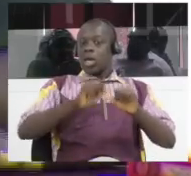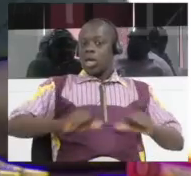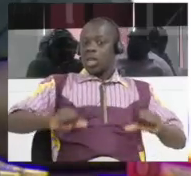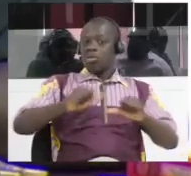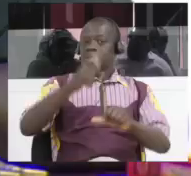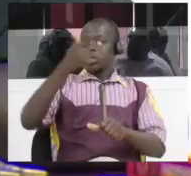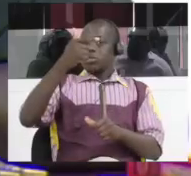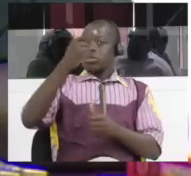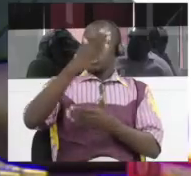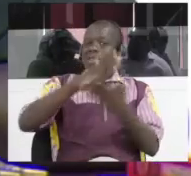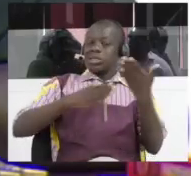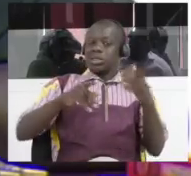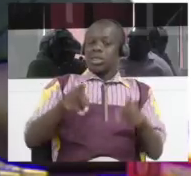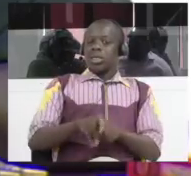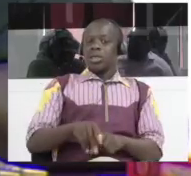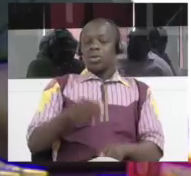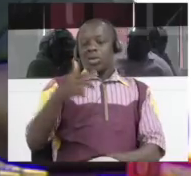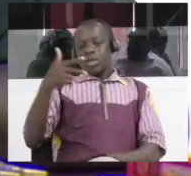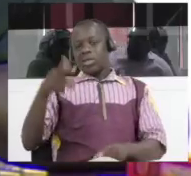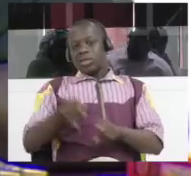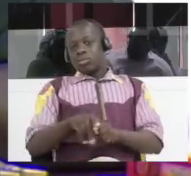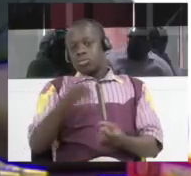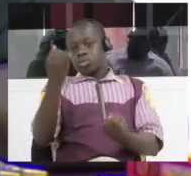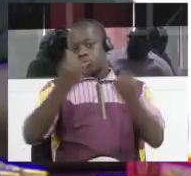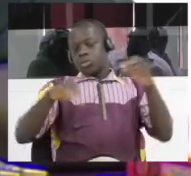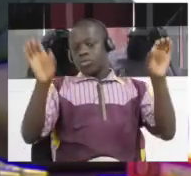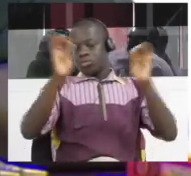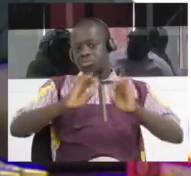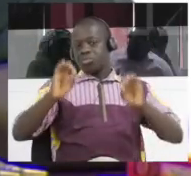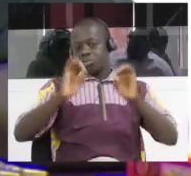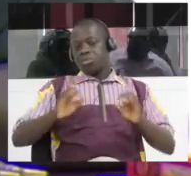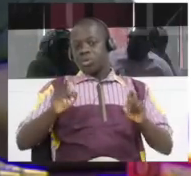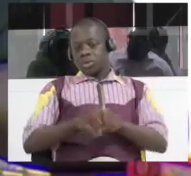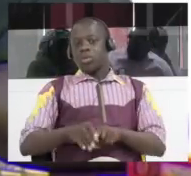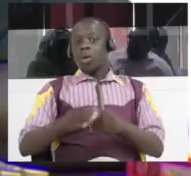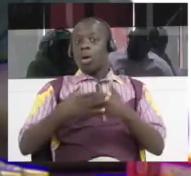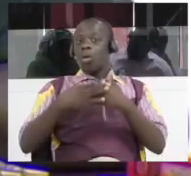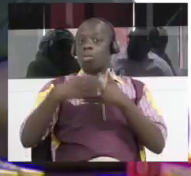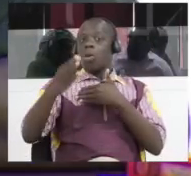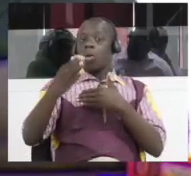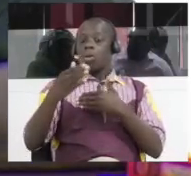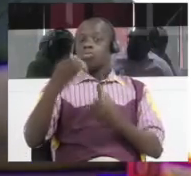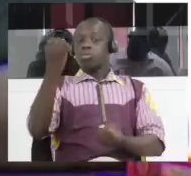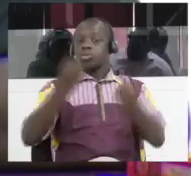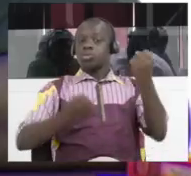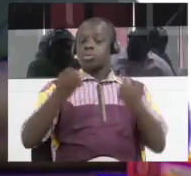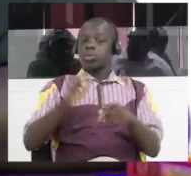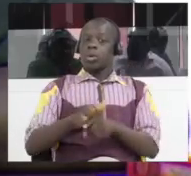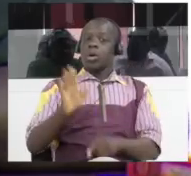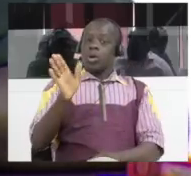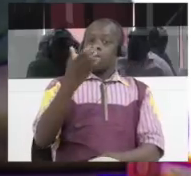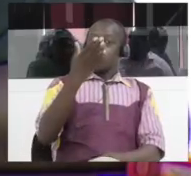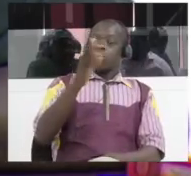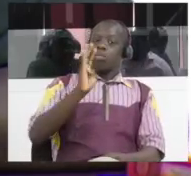8, you know, there was no vehicle. There was scarcity of vehicles. And then, you know, most of the vehicles that were heading to